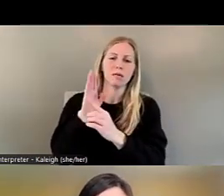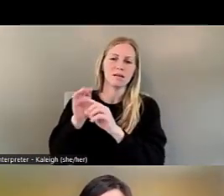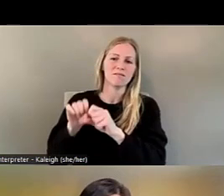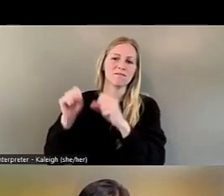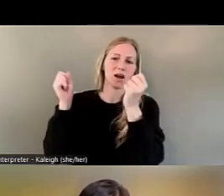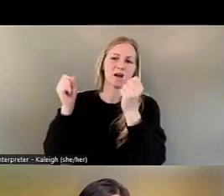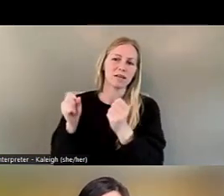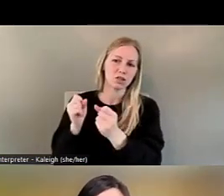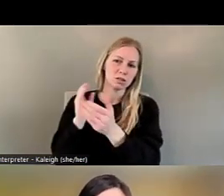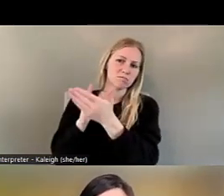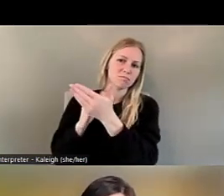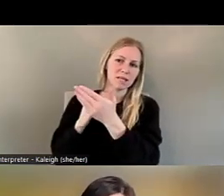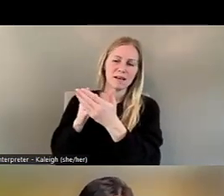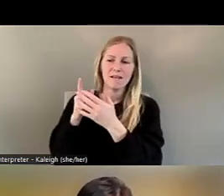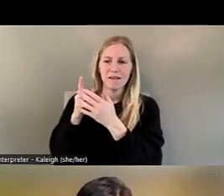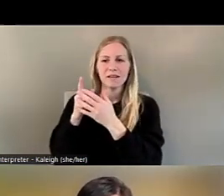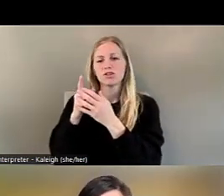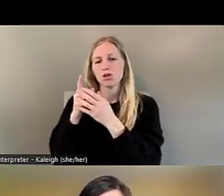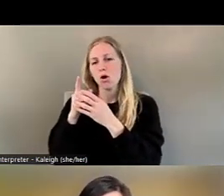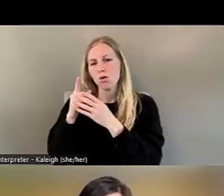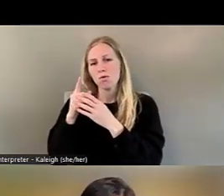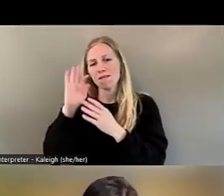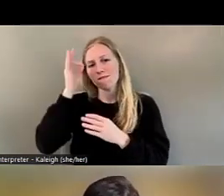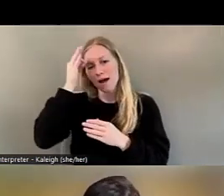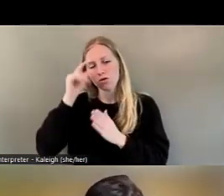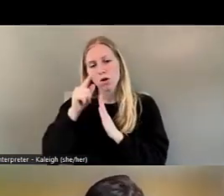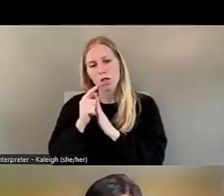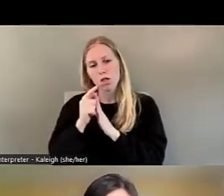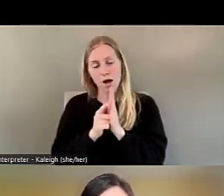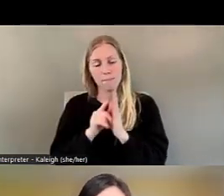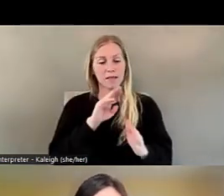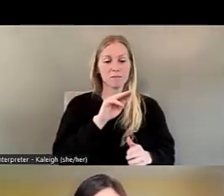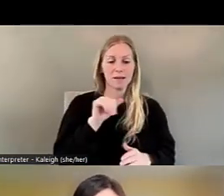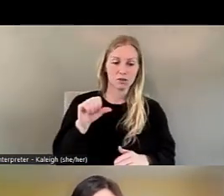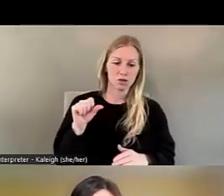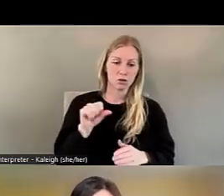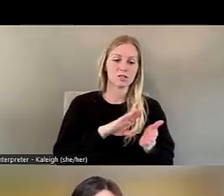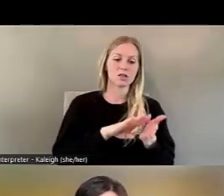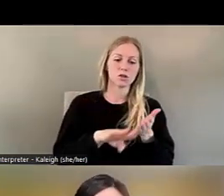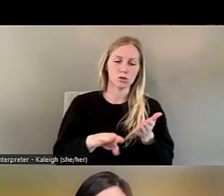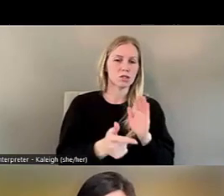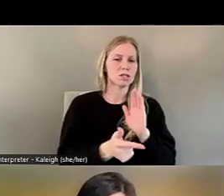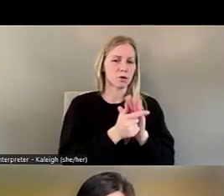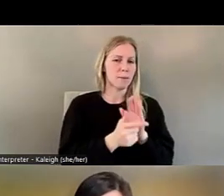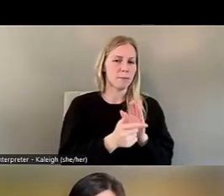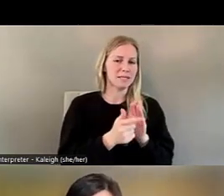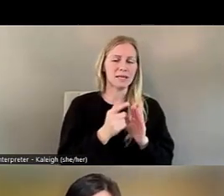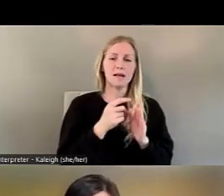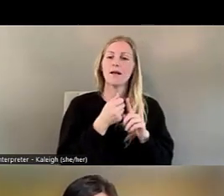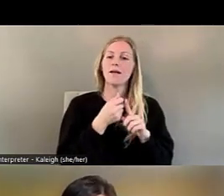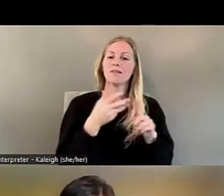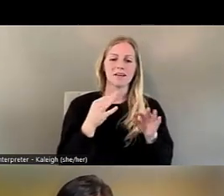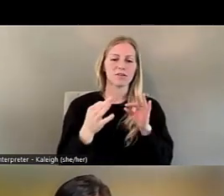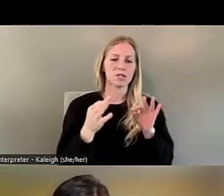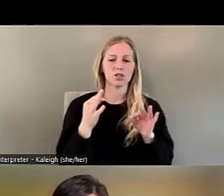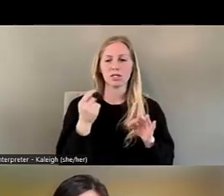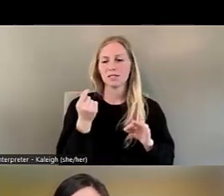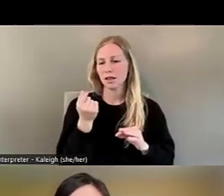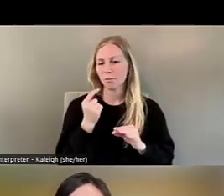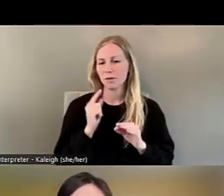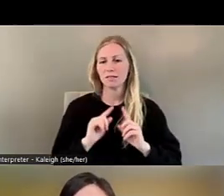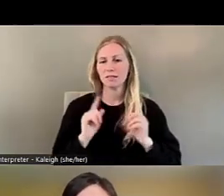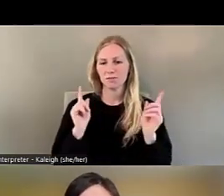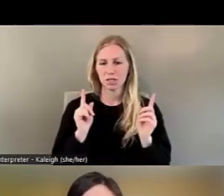In Massachusetts, seclusion is prohibited. The definition is slightly different from this federal